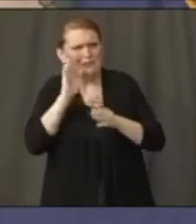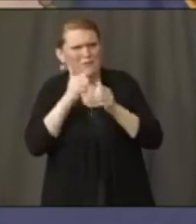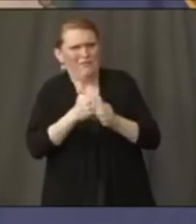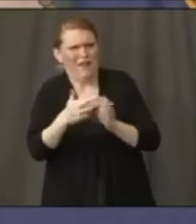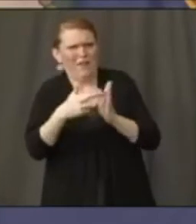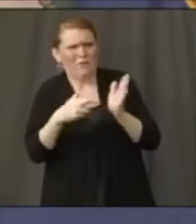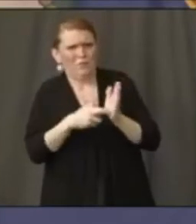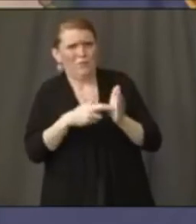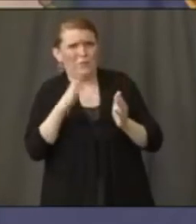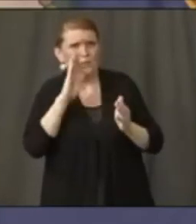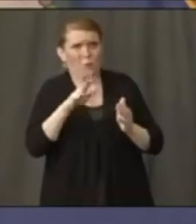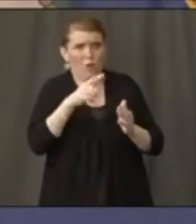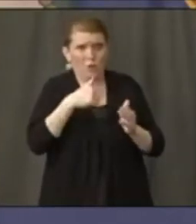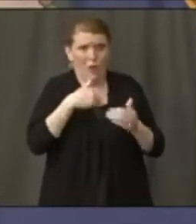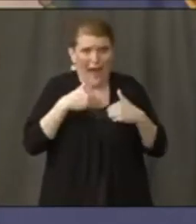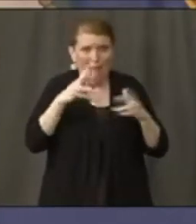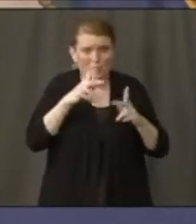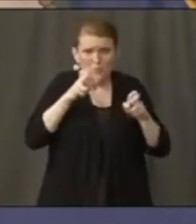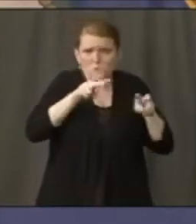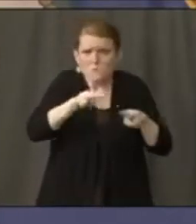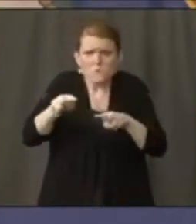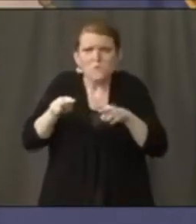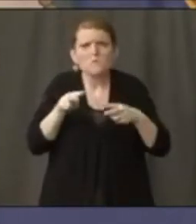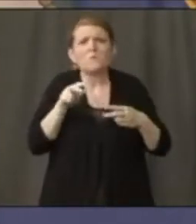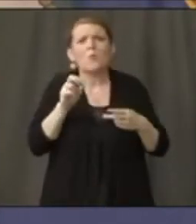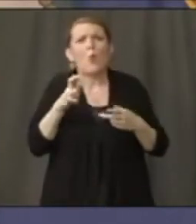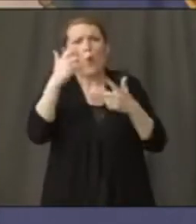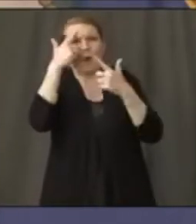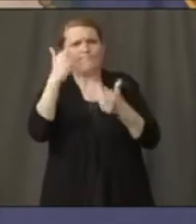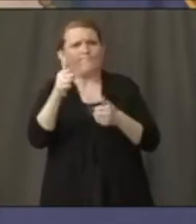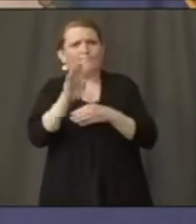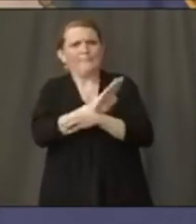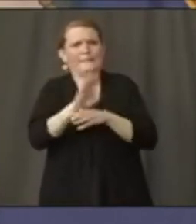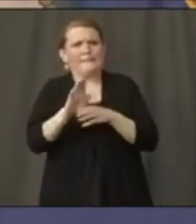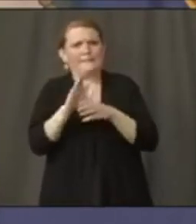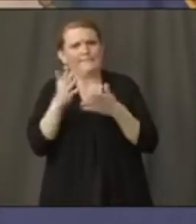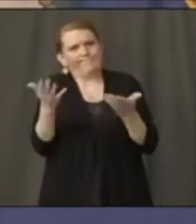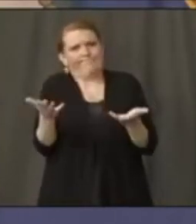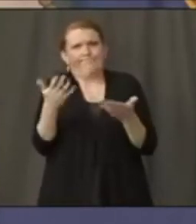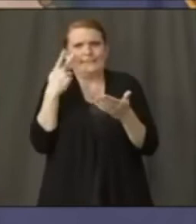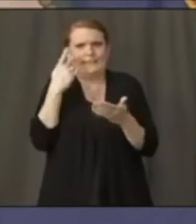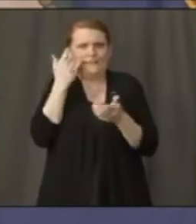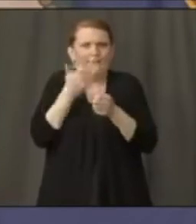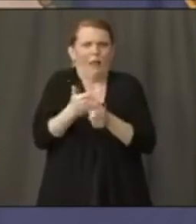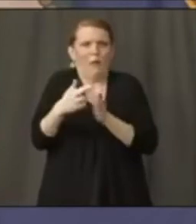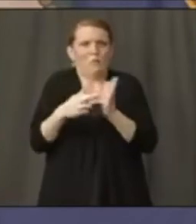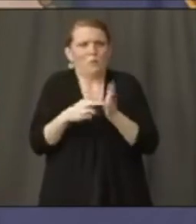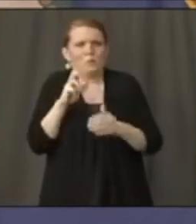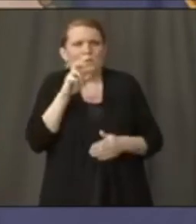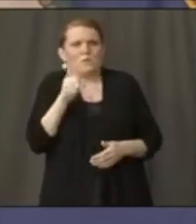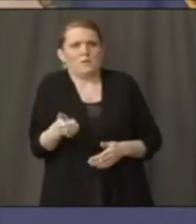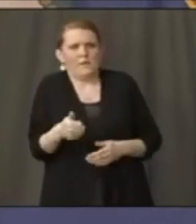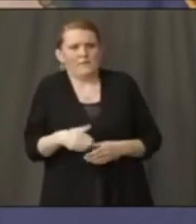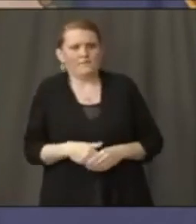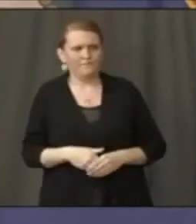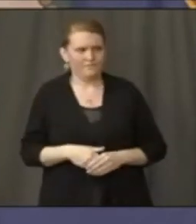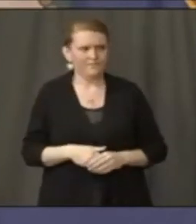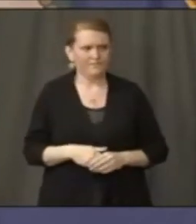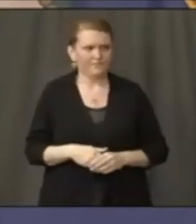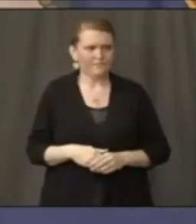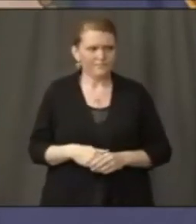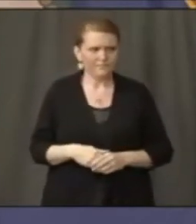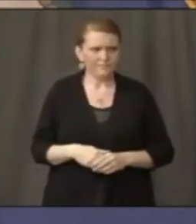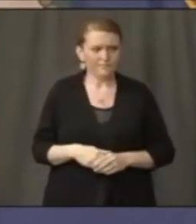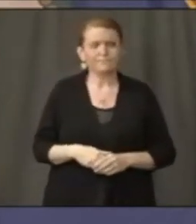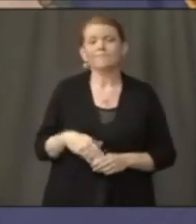safe workplaces, which is, I think a lot of customers are in there telling proprietors you're